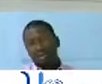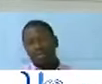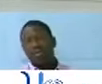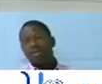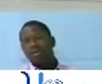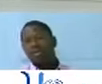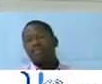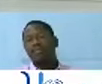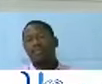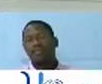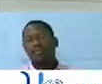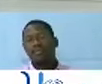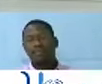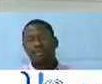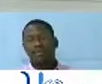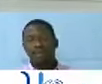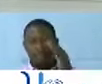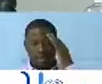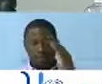Thank you very much for that.